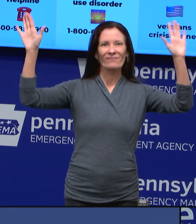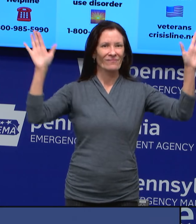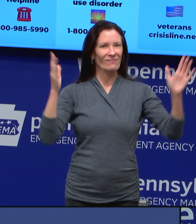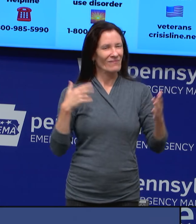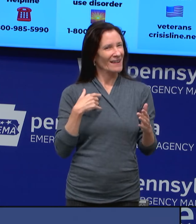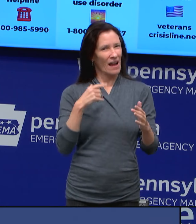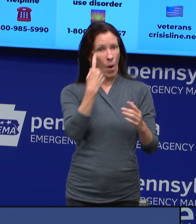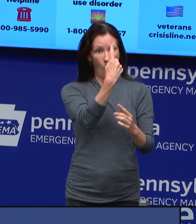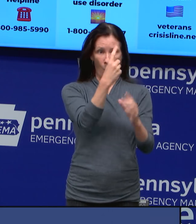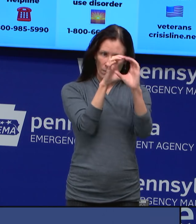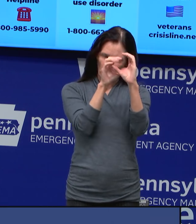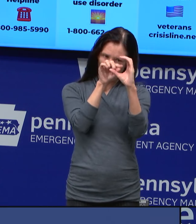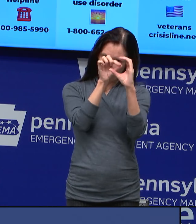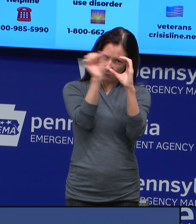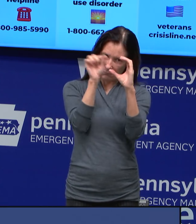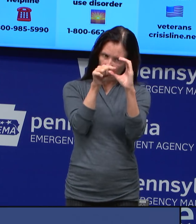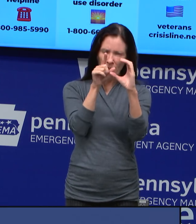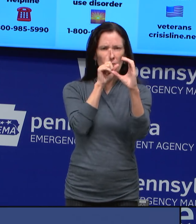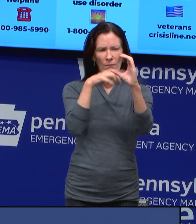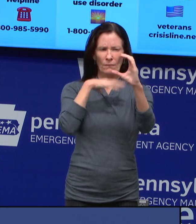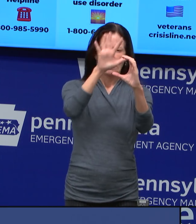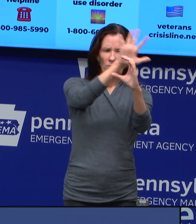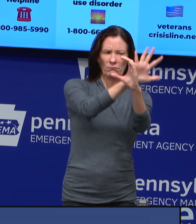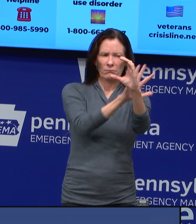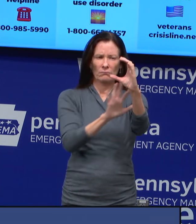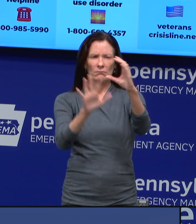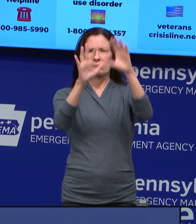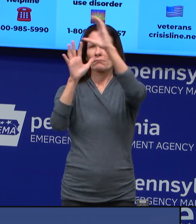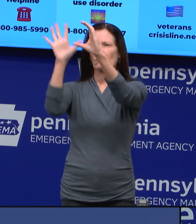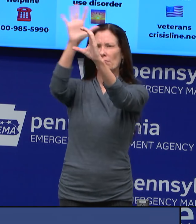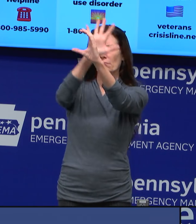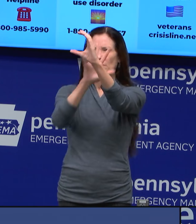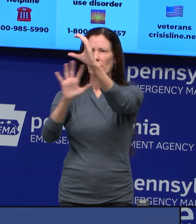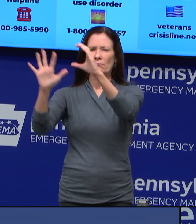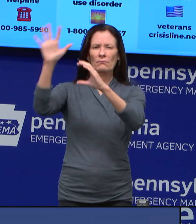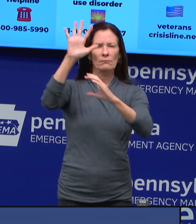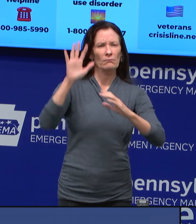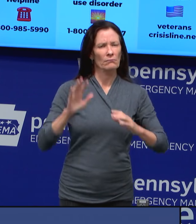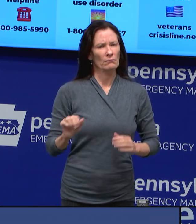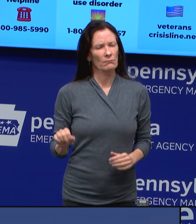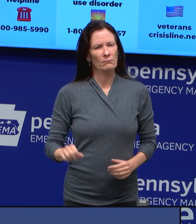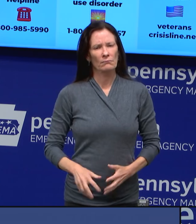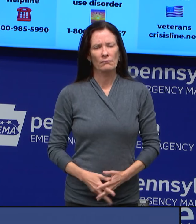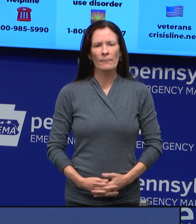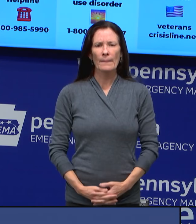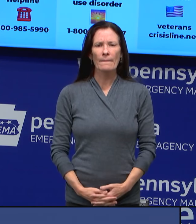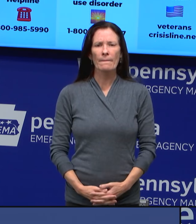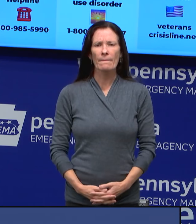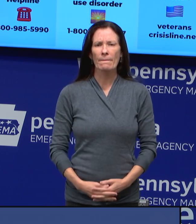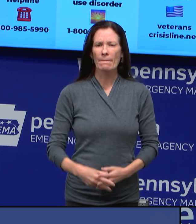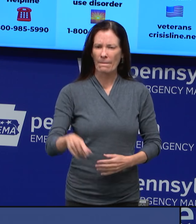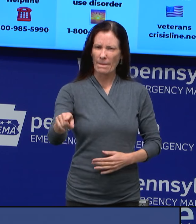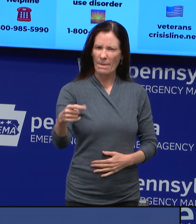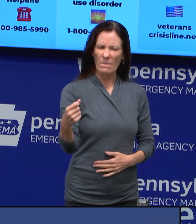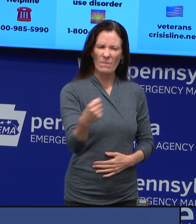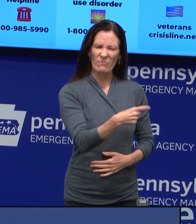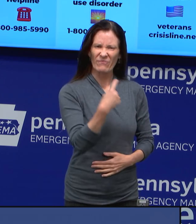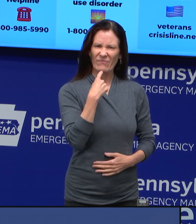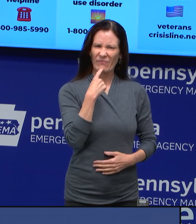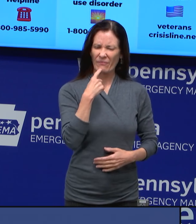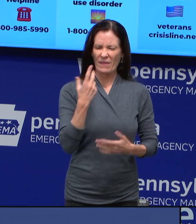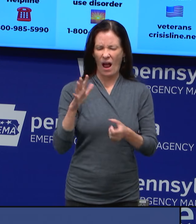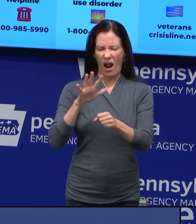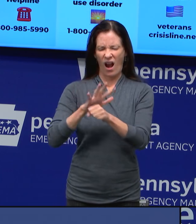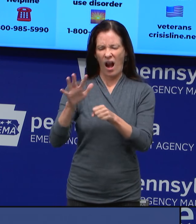and enough contact tracing? Are there specific numbers or metrics to determine what is enough and to move from red